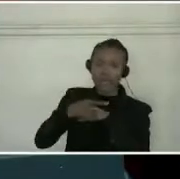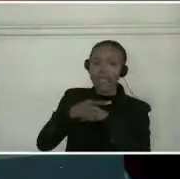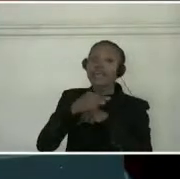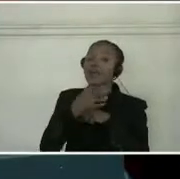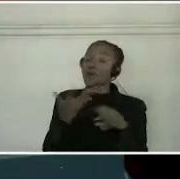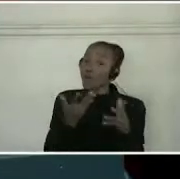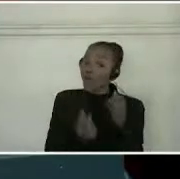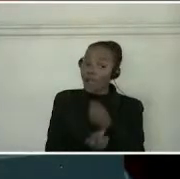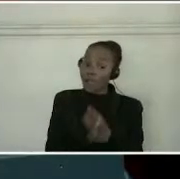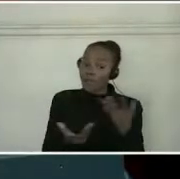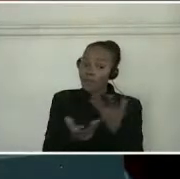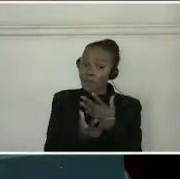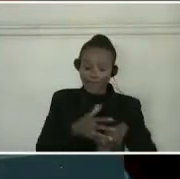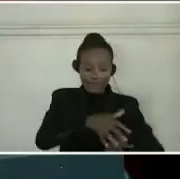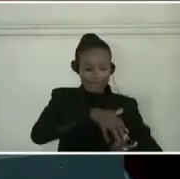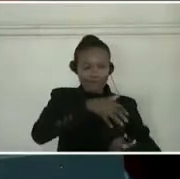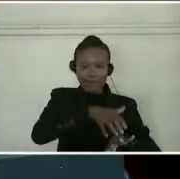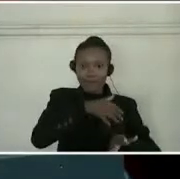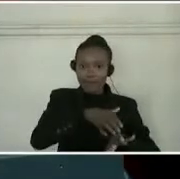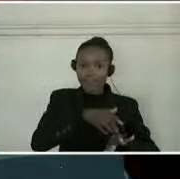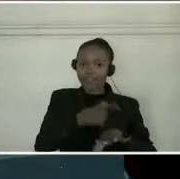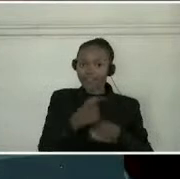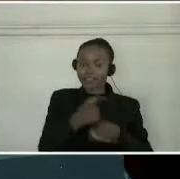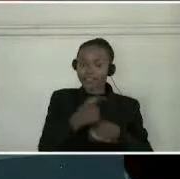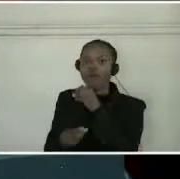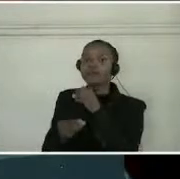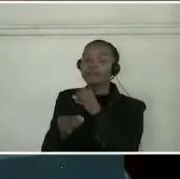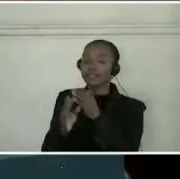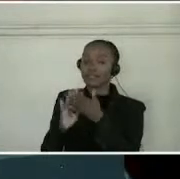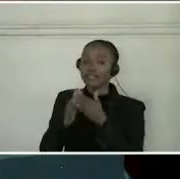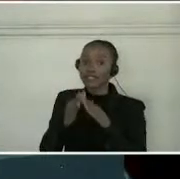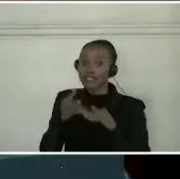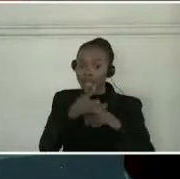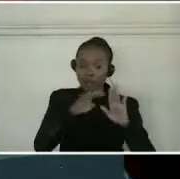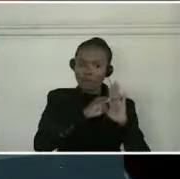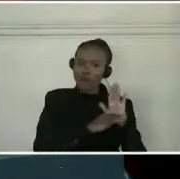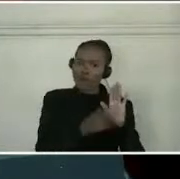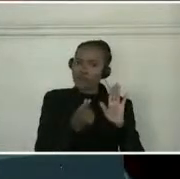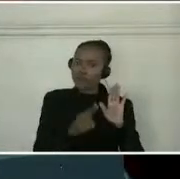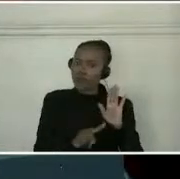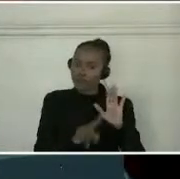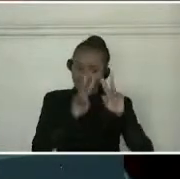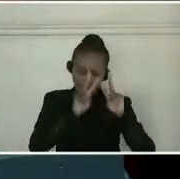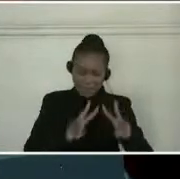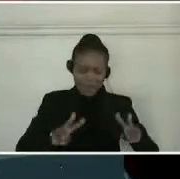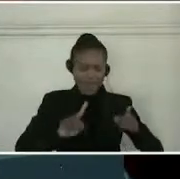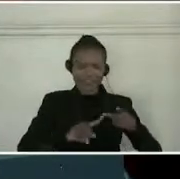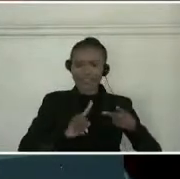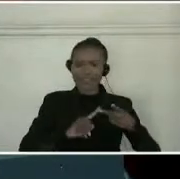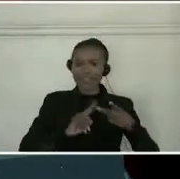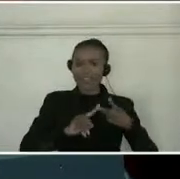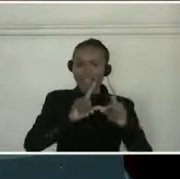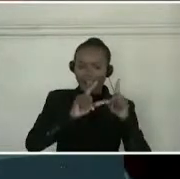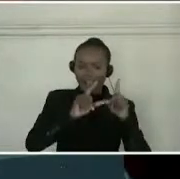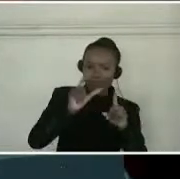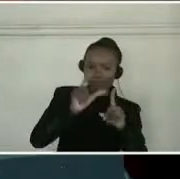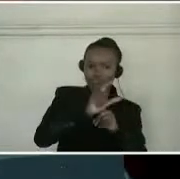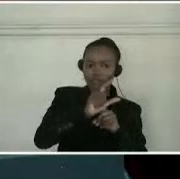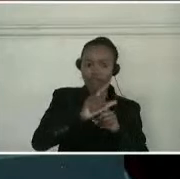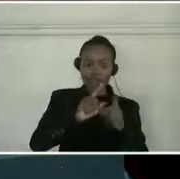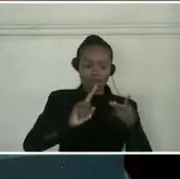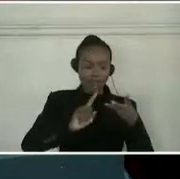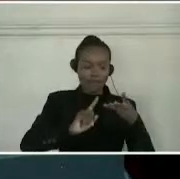promotes peace tolerance culture and healthy lifestyle this year the strategy